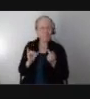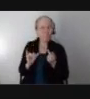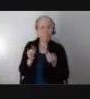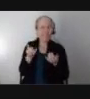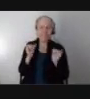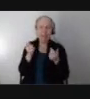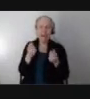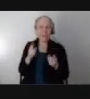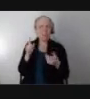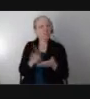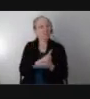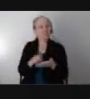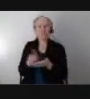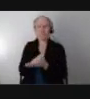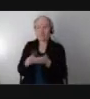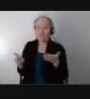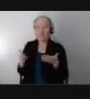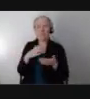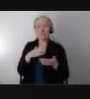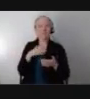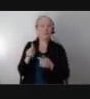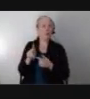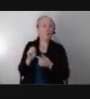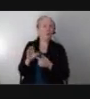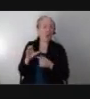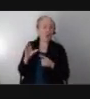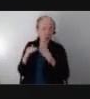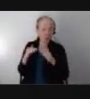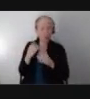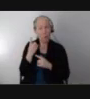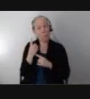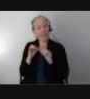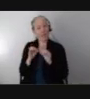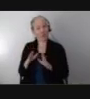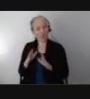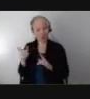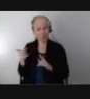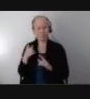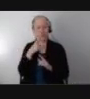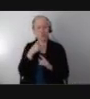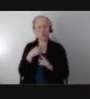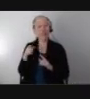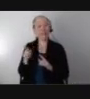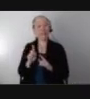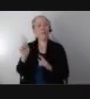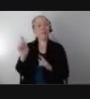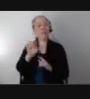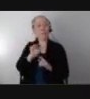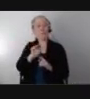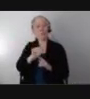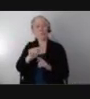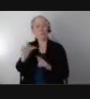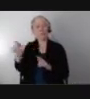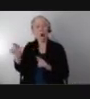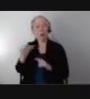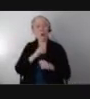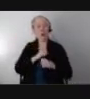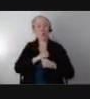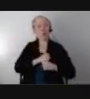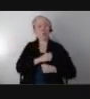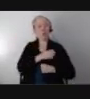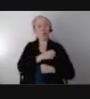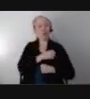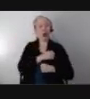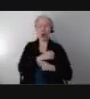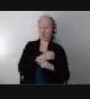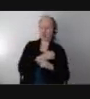of color. For example, a NASA engineer told me about being followed around the local mall by a security guard who thought she was